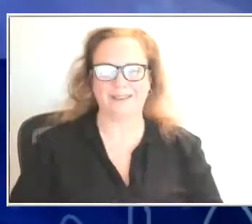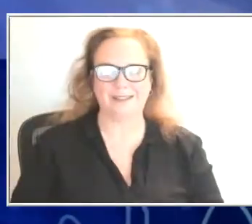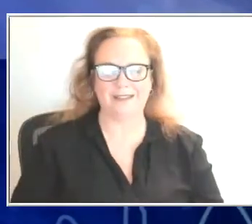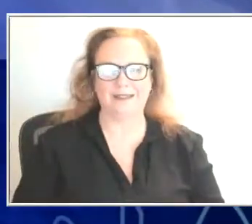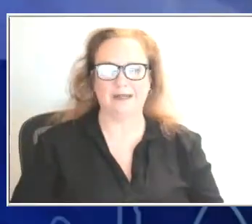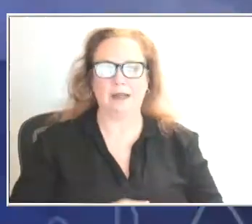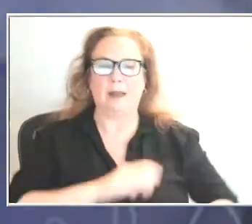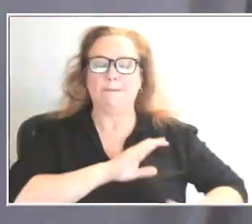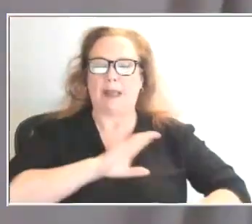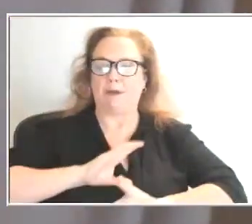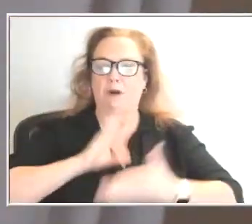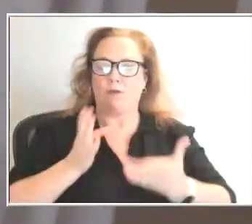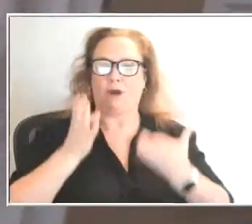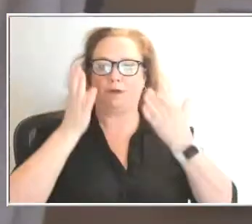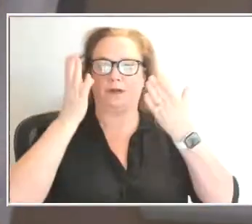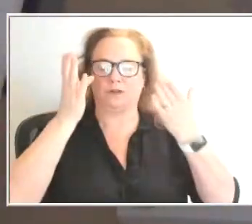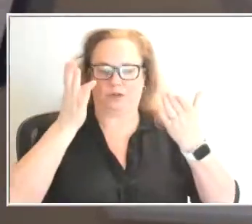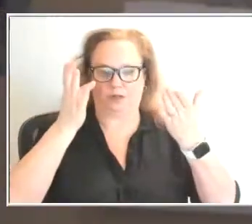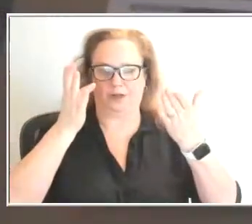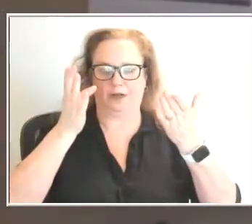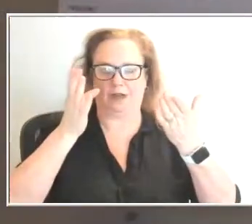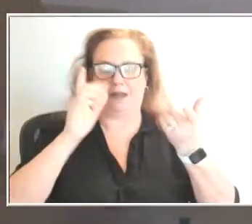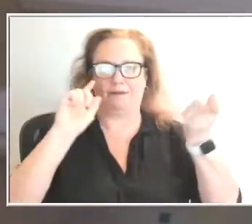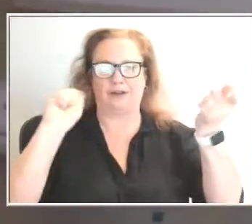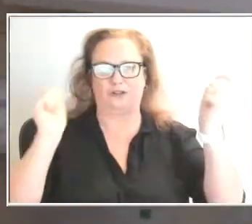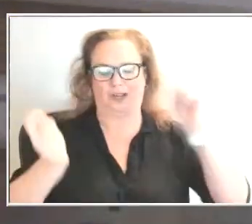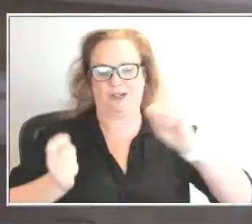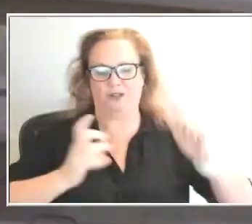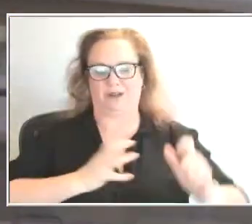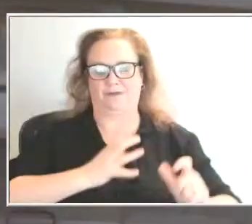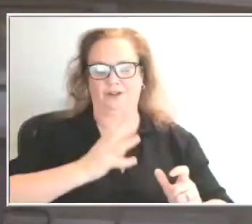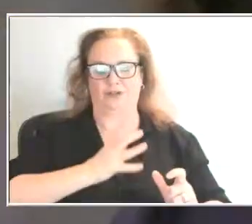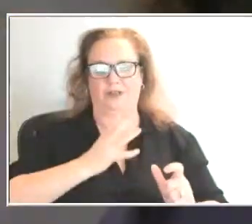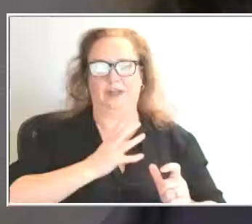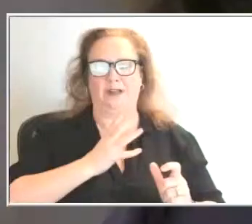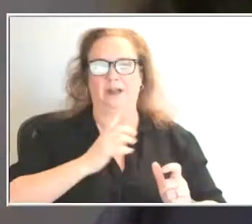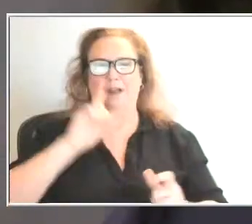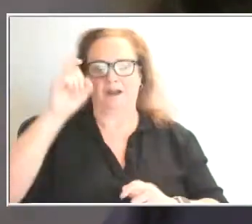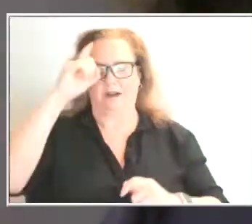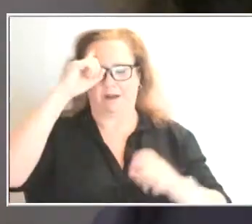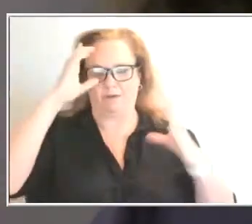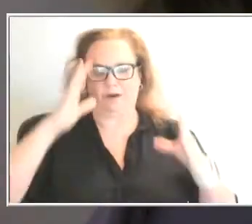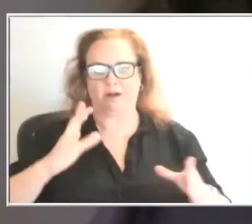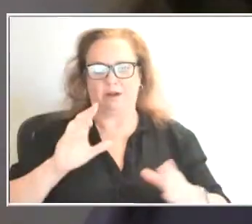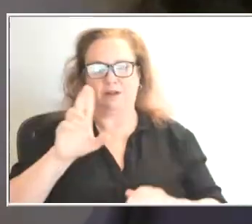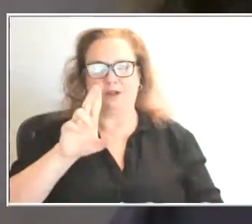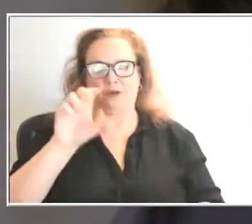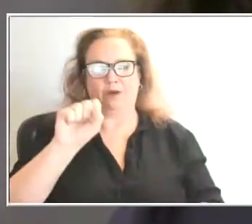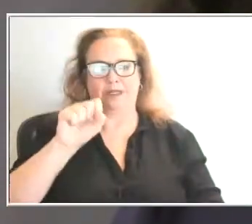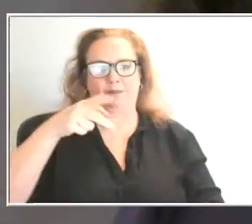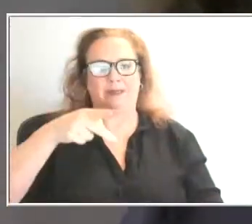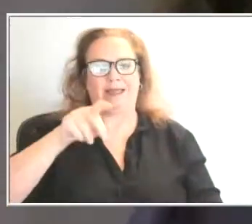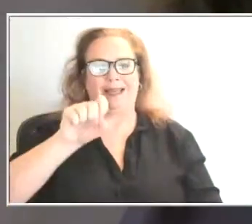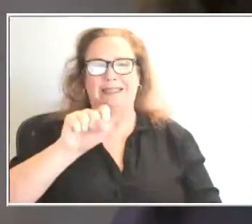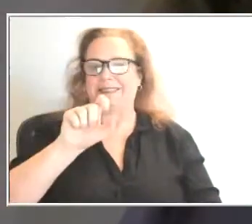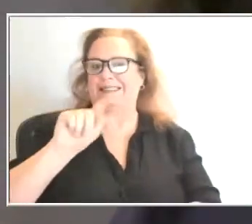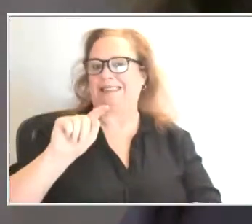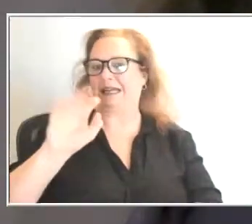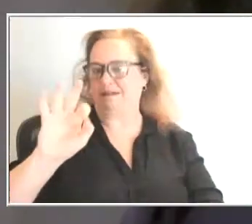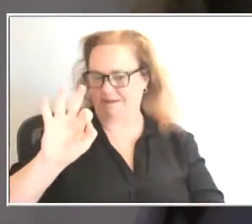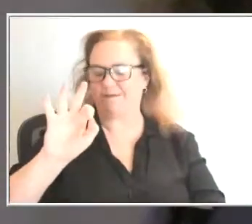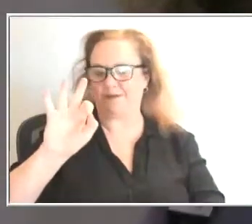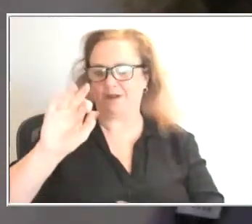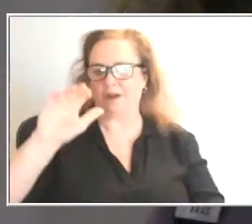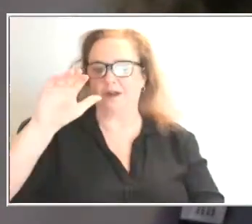Mammogram recommendations have officially changed. A panel of government advisors called the U.S. Preventive Services Task Force